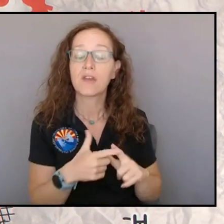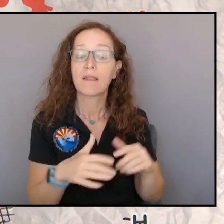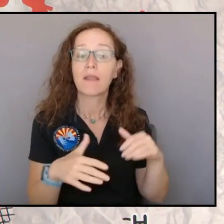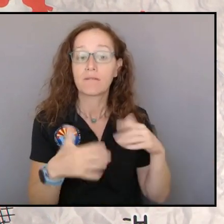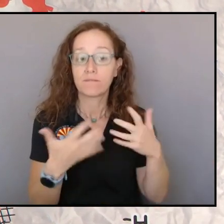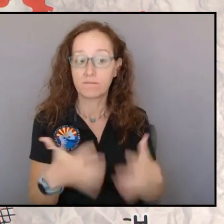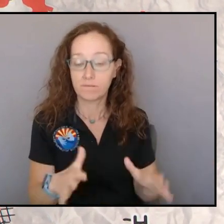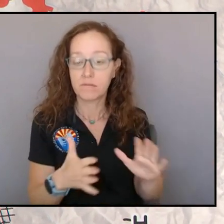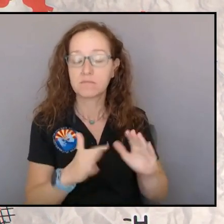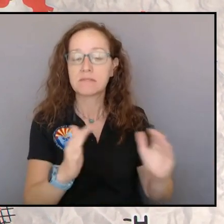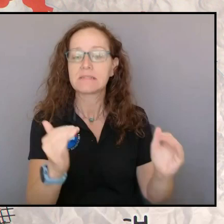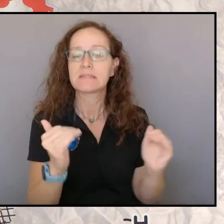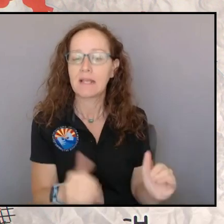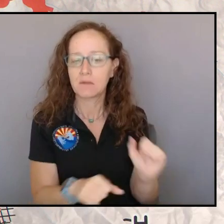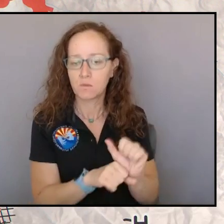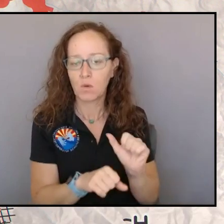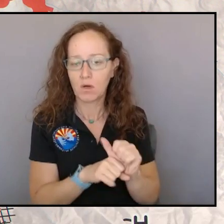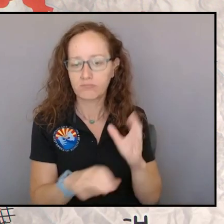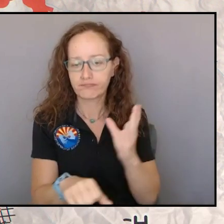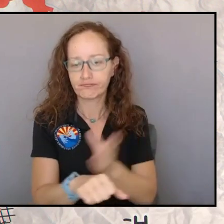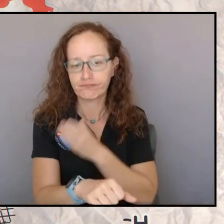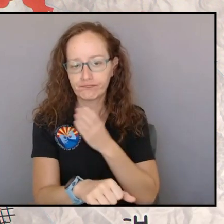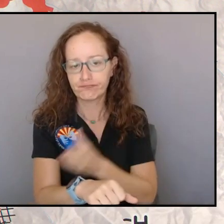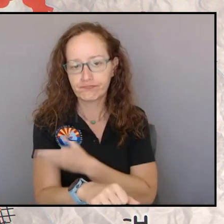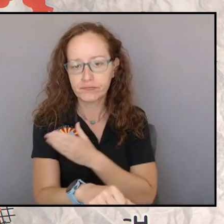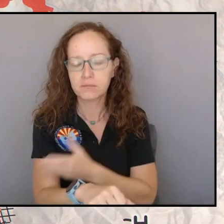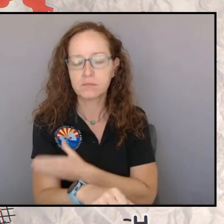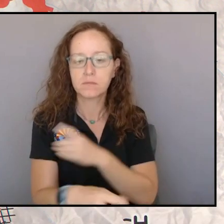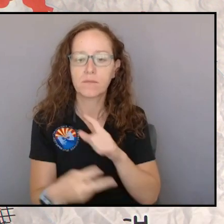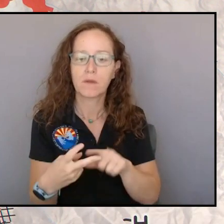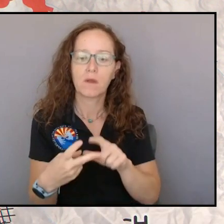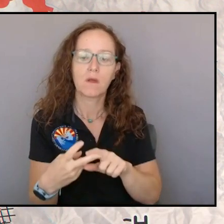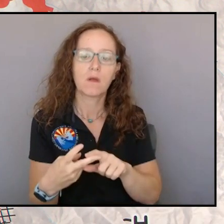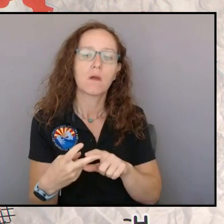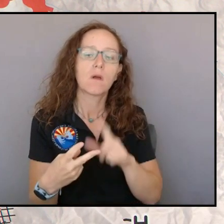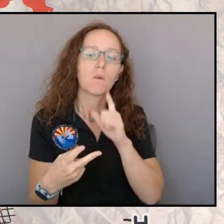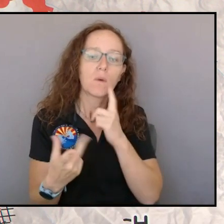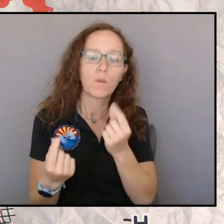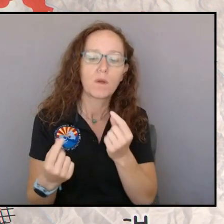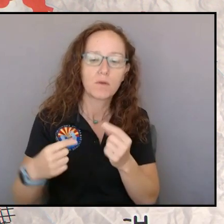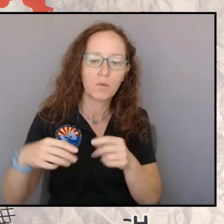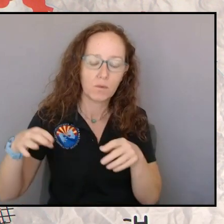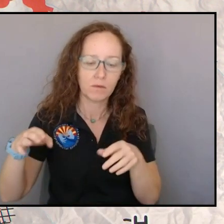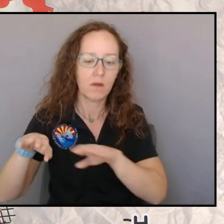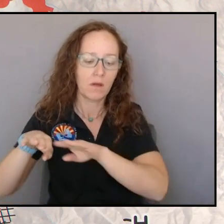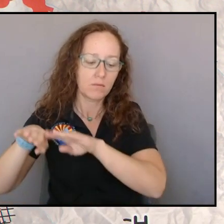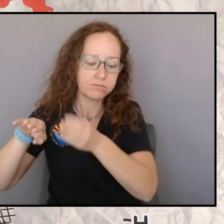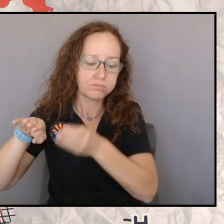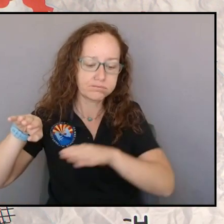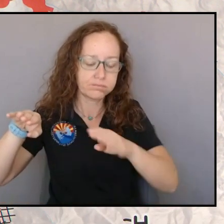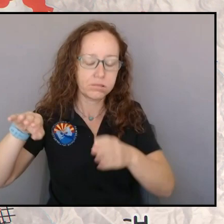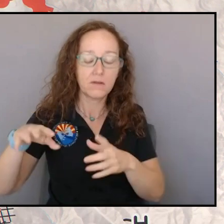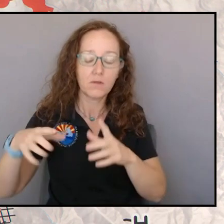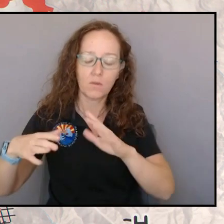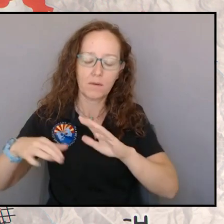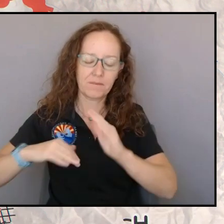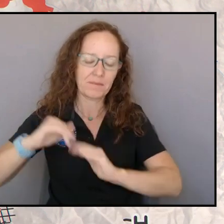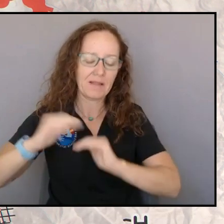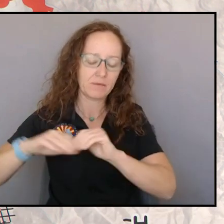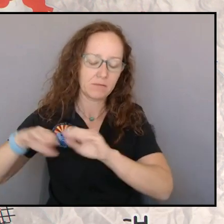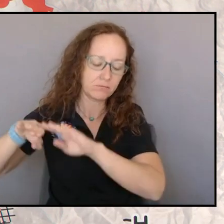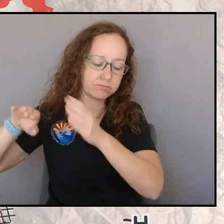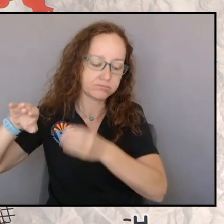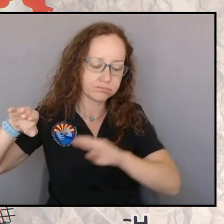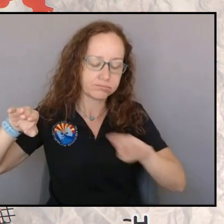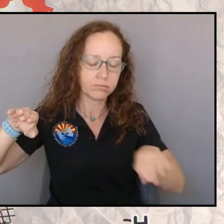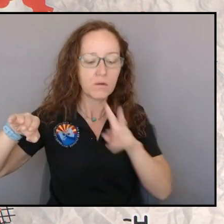systems in conjunction with doing wattles and erosion control for your water system. So very important to us. So we're devising